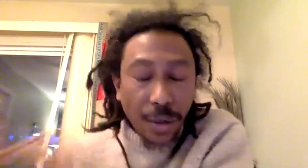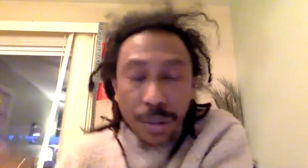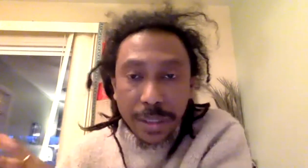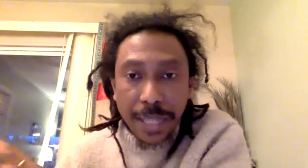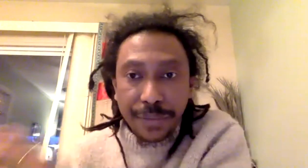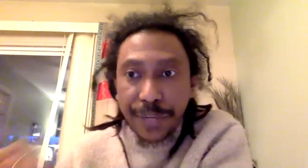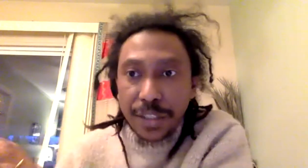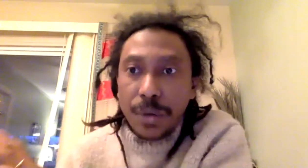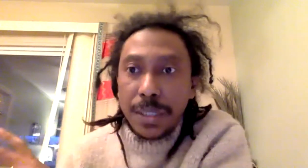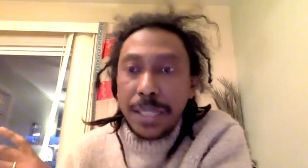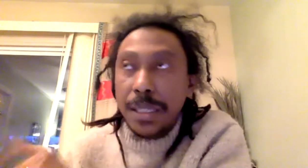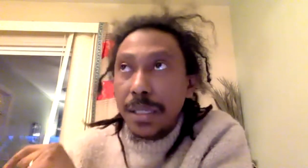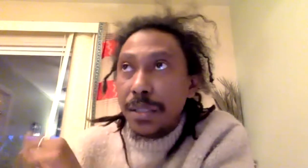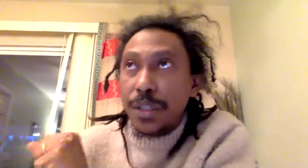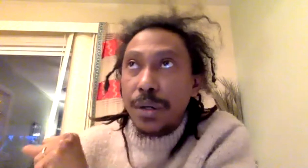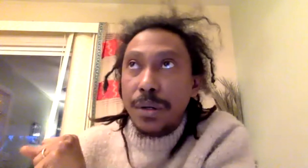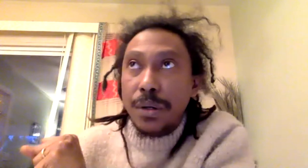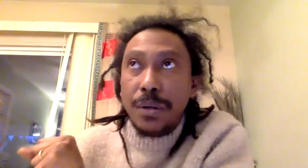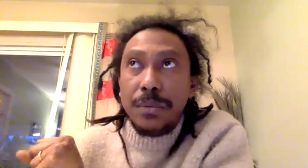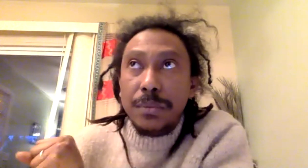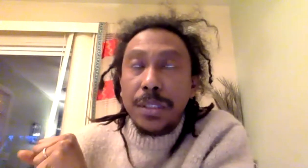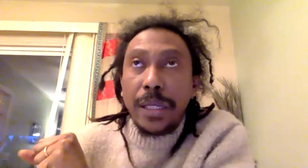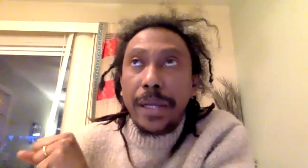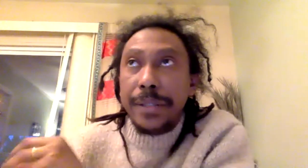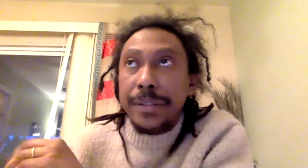it's a colonized, French colonized,